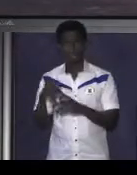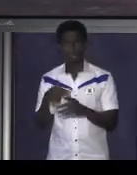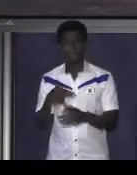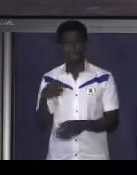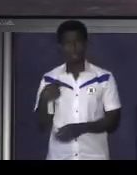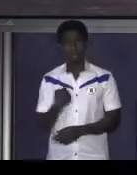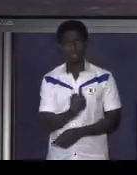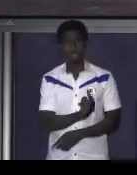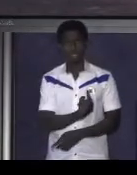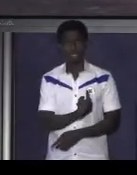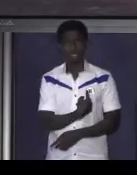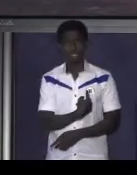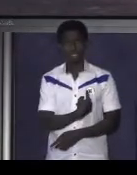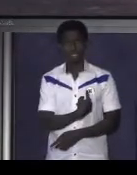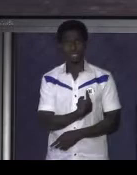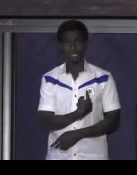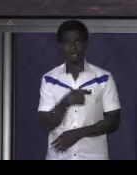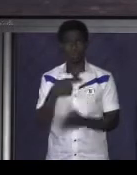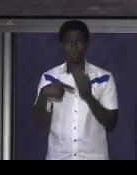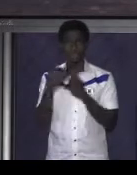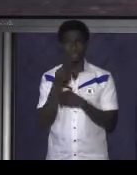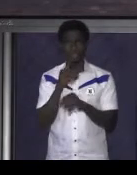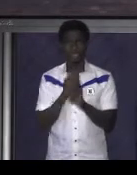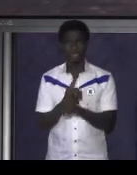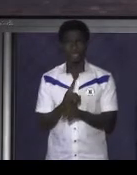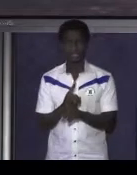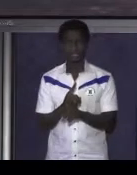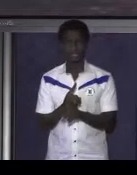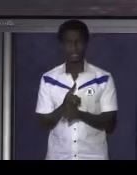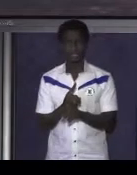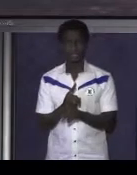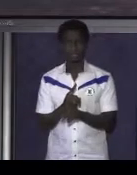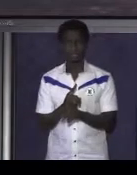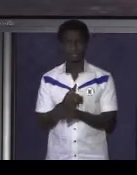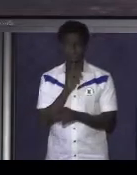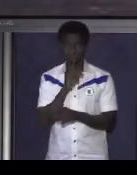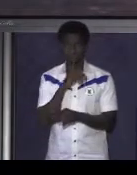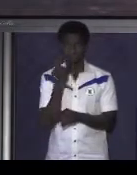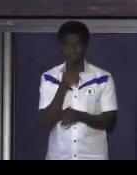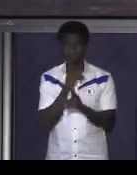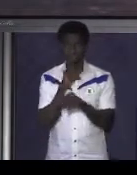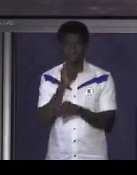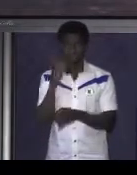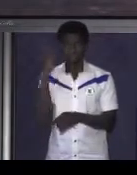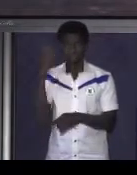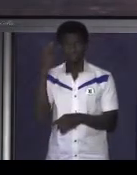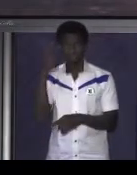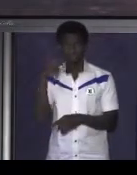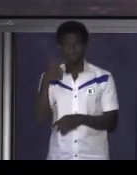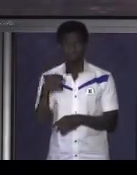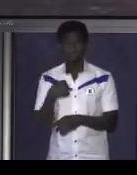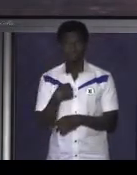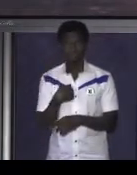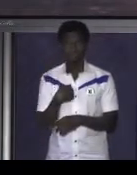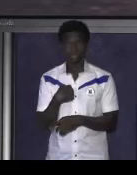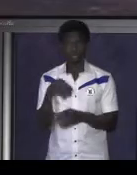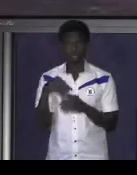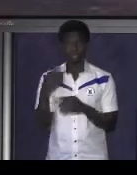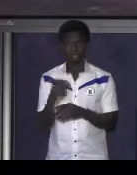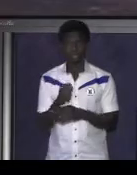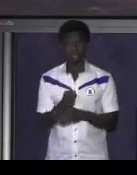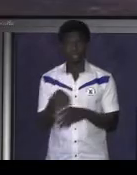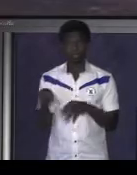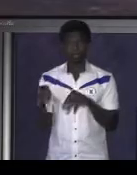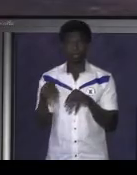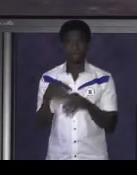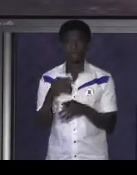saw we? What is the answer? Of course, the answer is he saw me in the